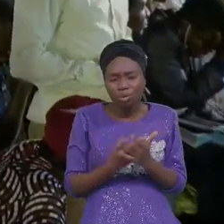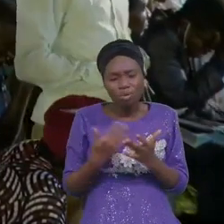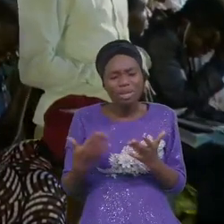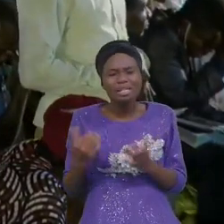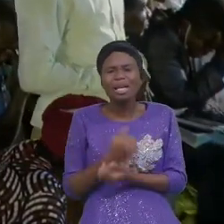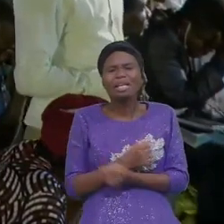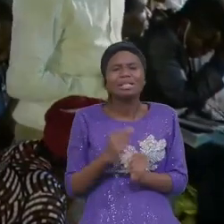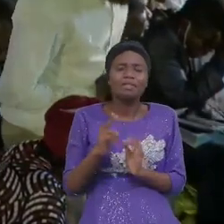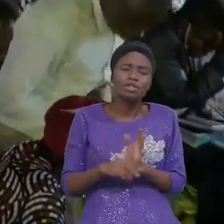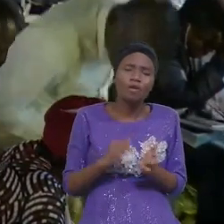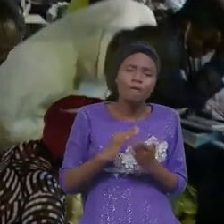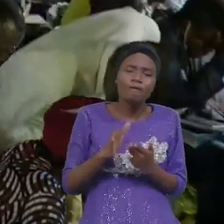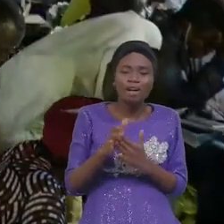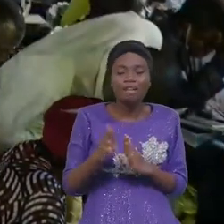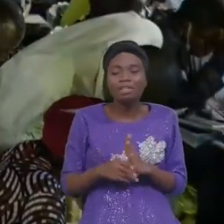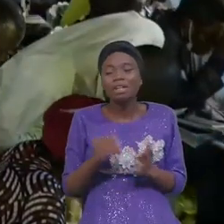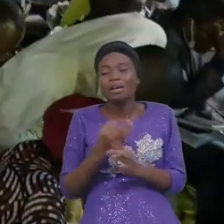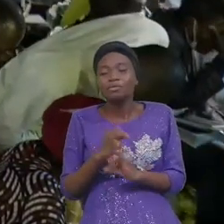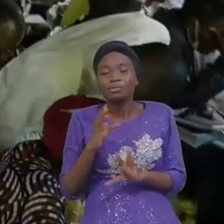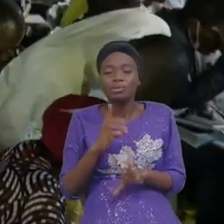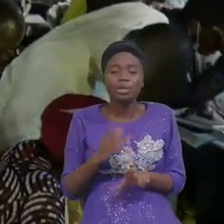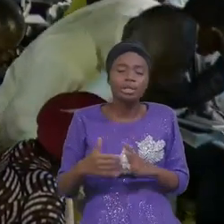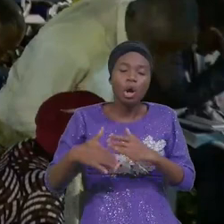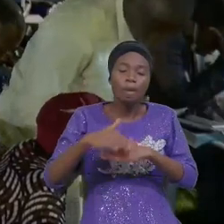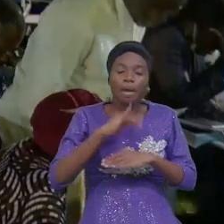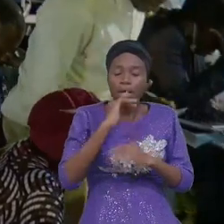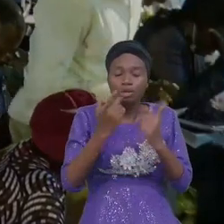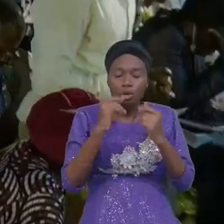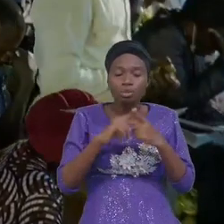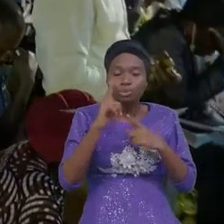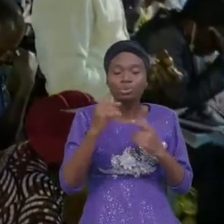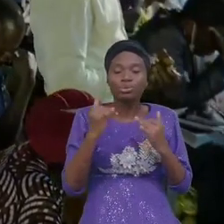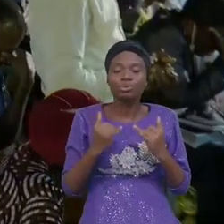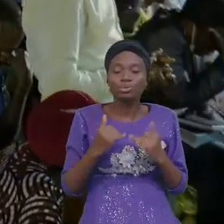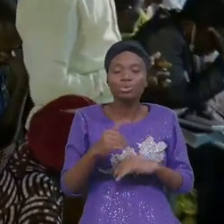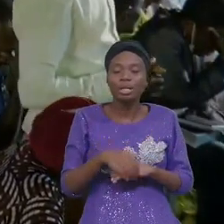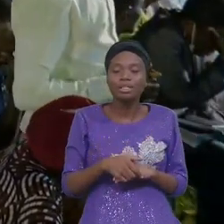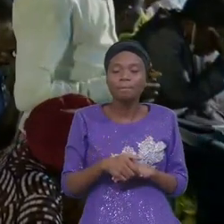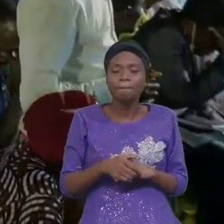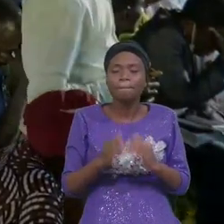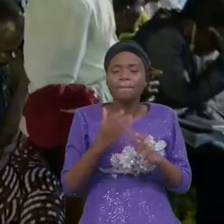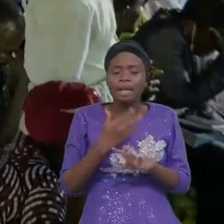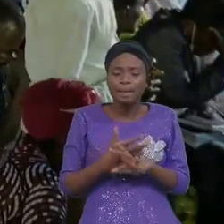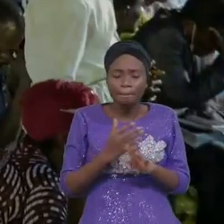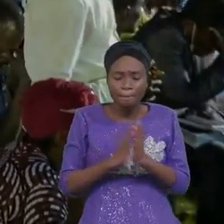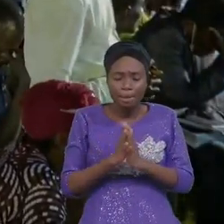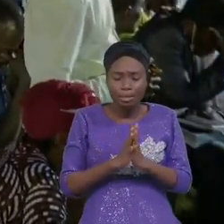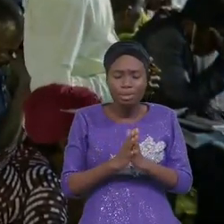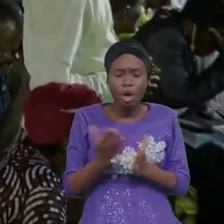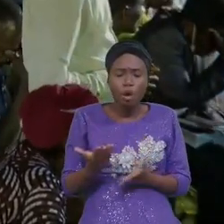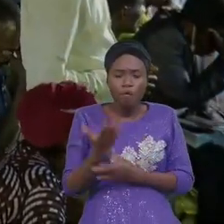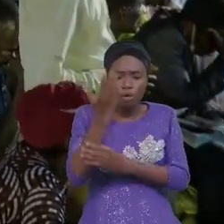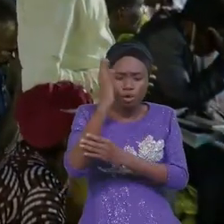salvation, forgiveness, freedom is coming to you now. Please raise up your hand there. And no excuse,